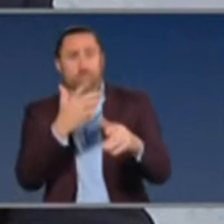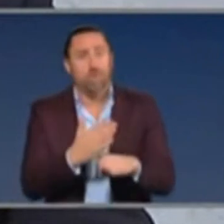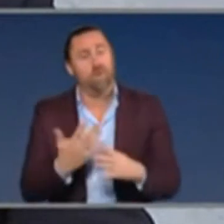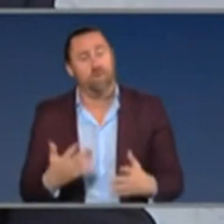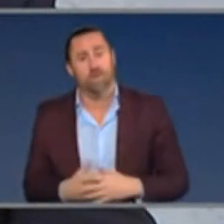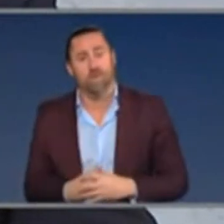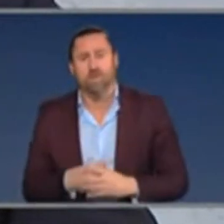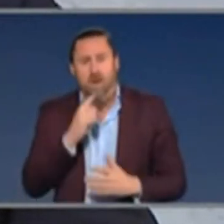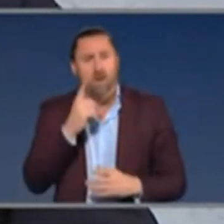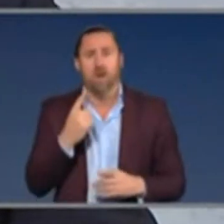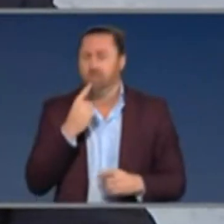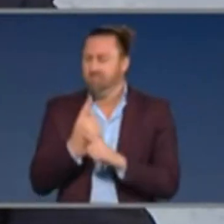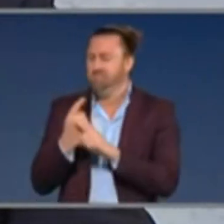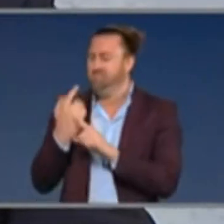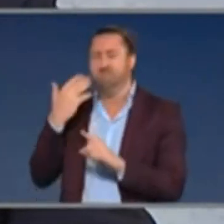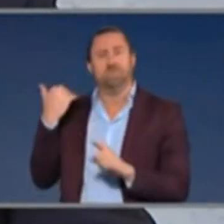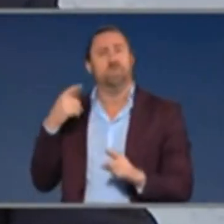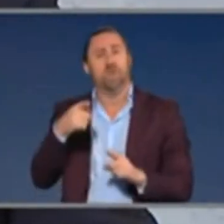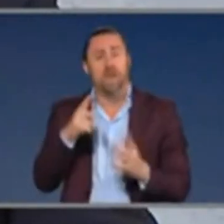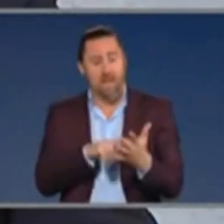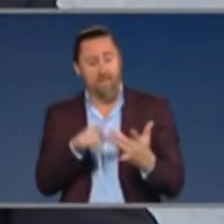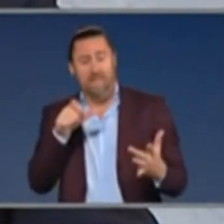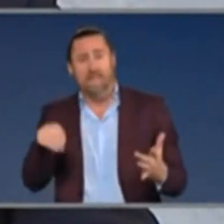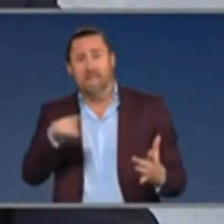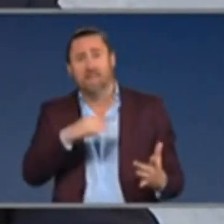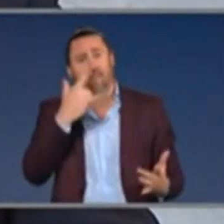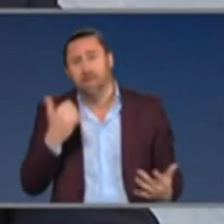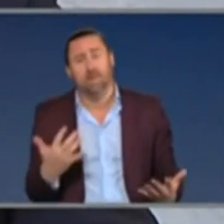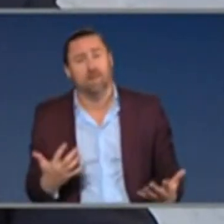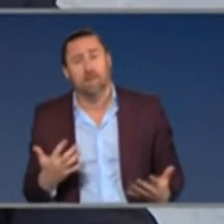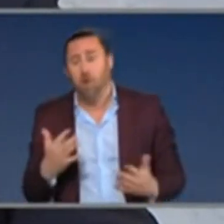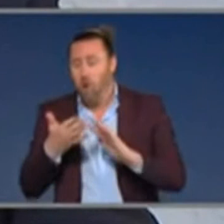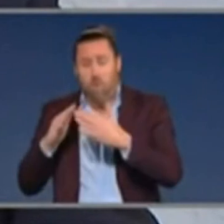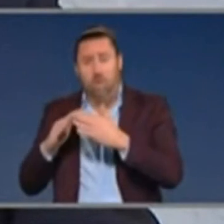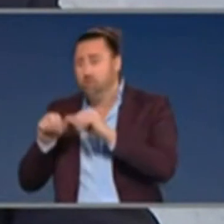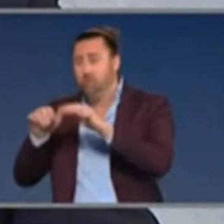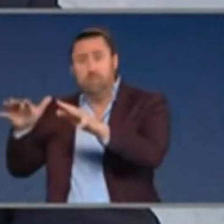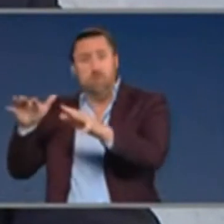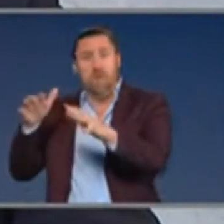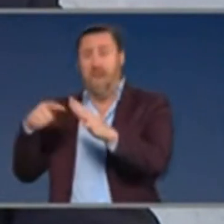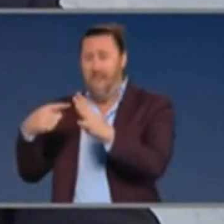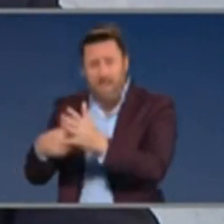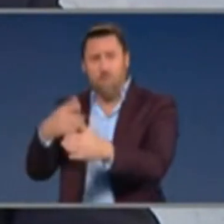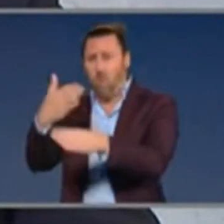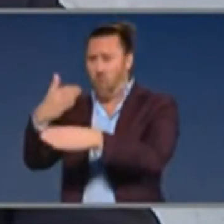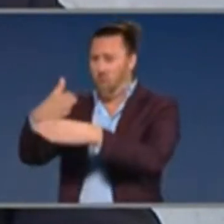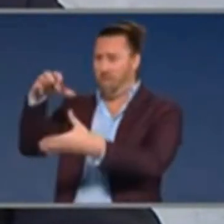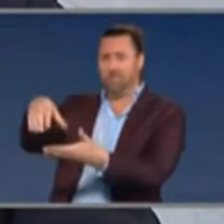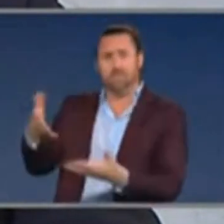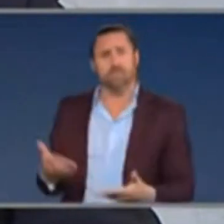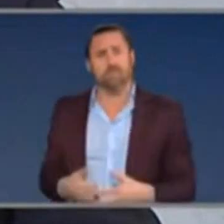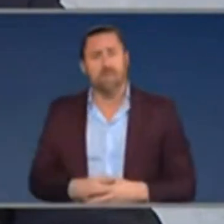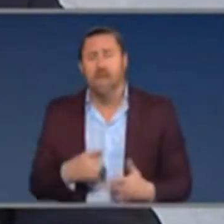to go to one of the earlier questions that we're facing in Victoria at the moment, is we're still seeing too much transmission in workplaces. People, if